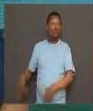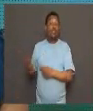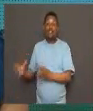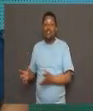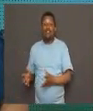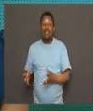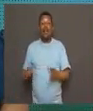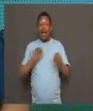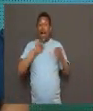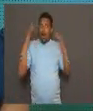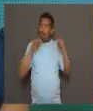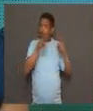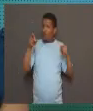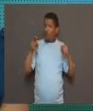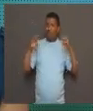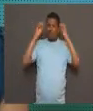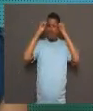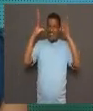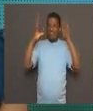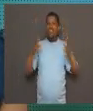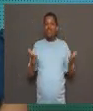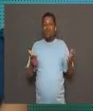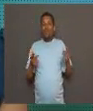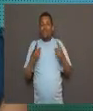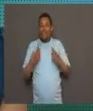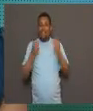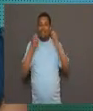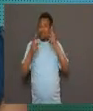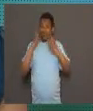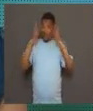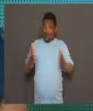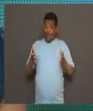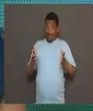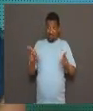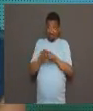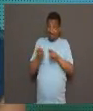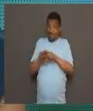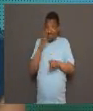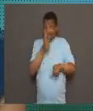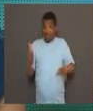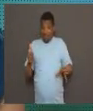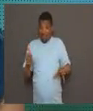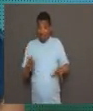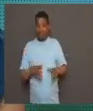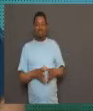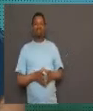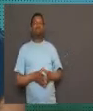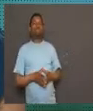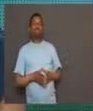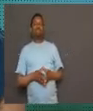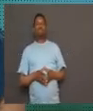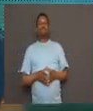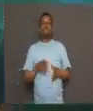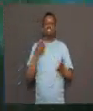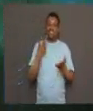Excellent work, students. I hope you enjoyed pretending to be a tourist in Addis